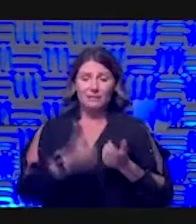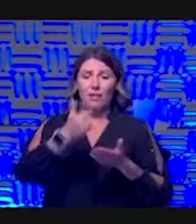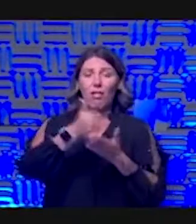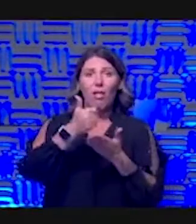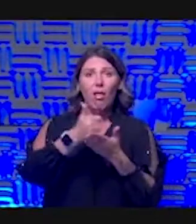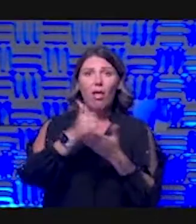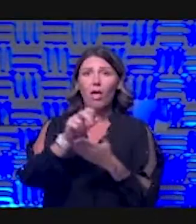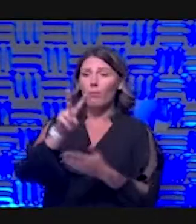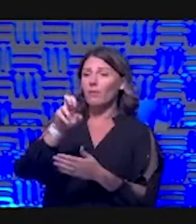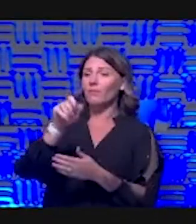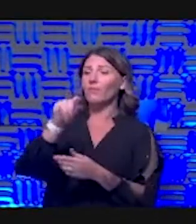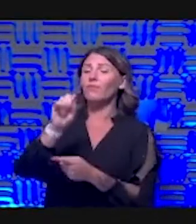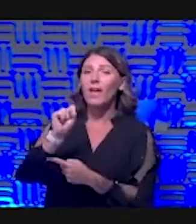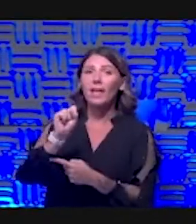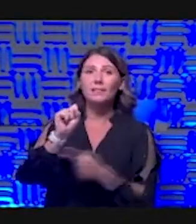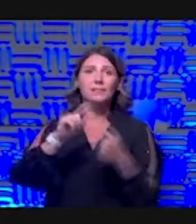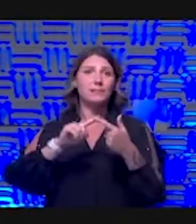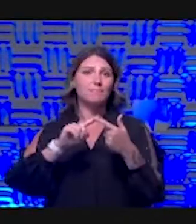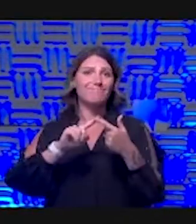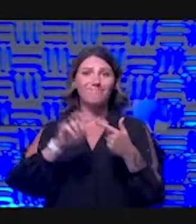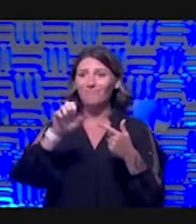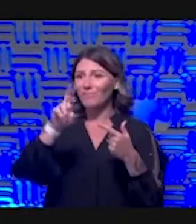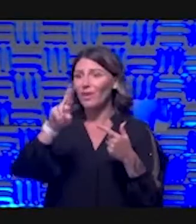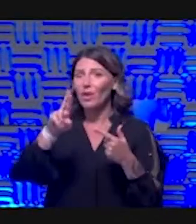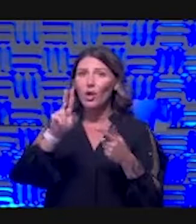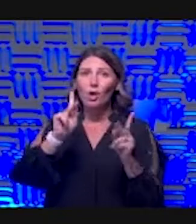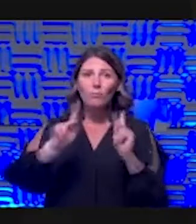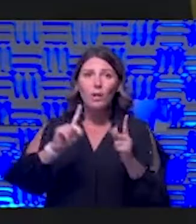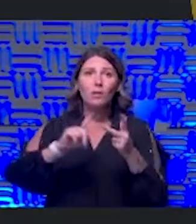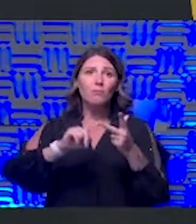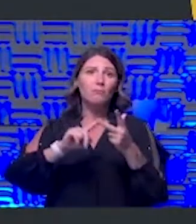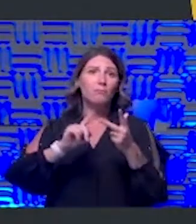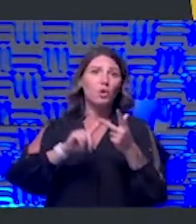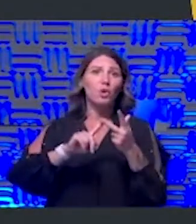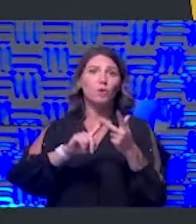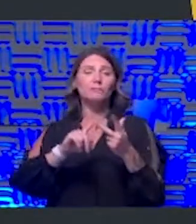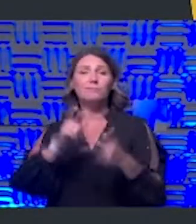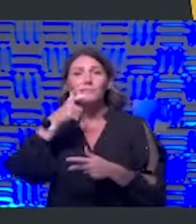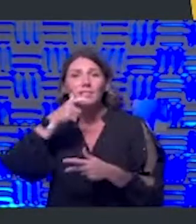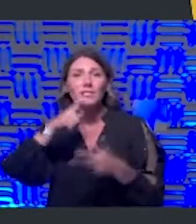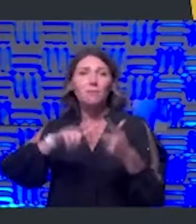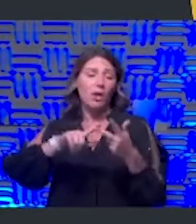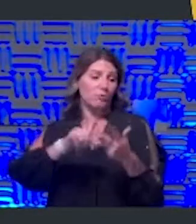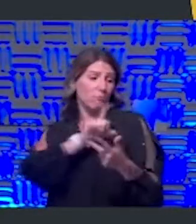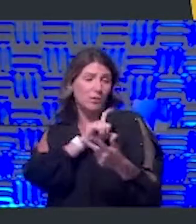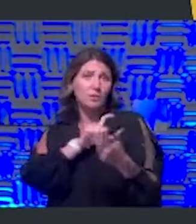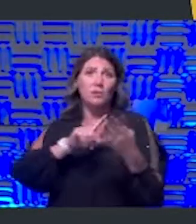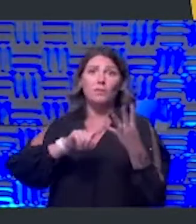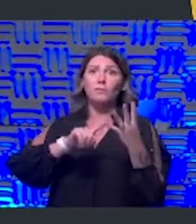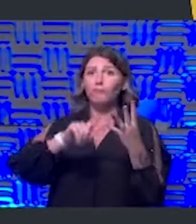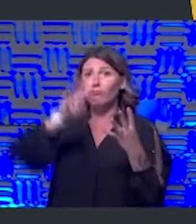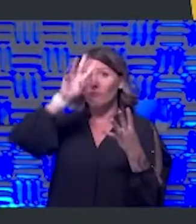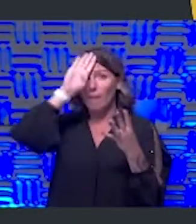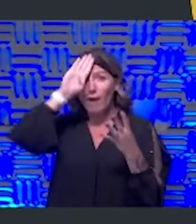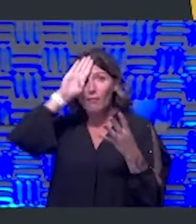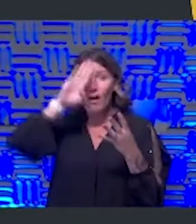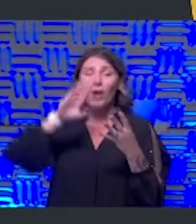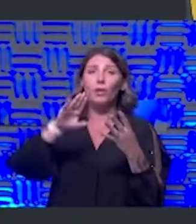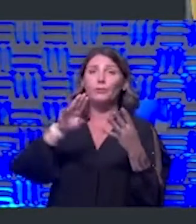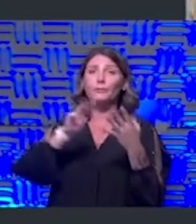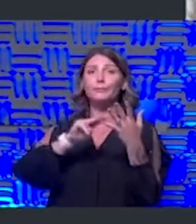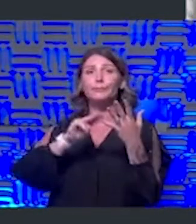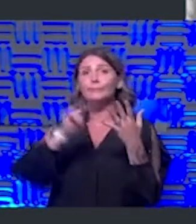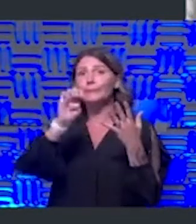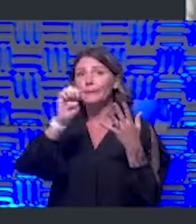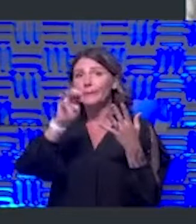responders, ER personnel, corrections officers, and dispatchers, to really understand the experiences they've had,